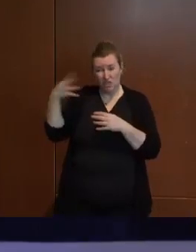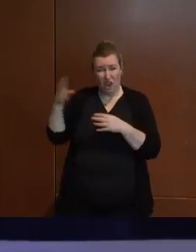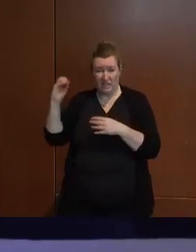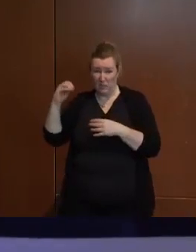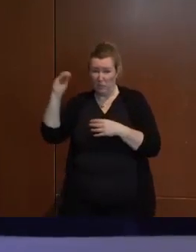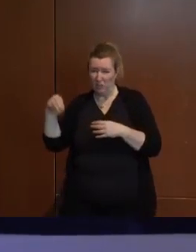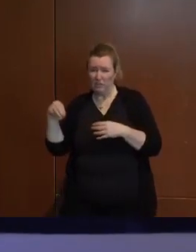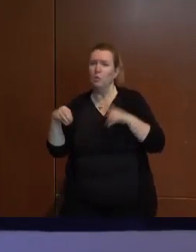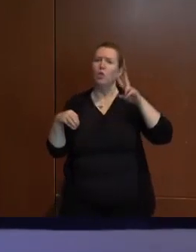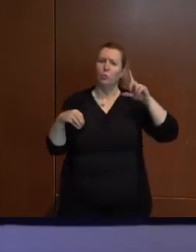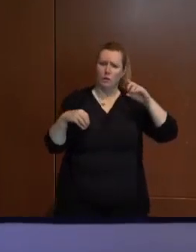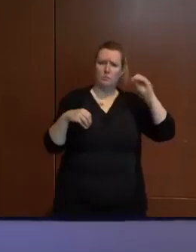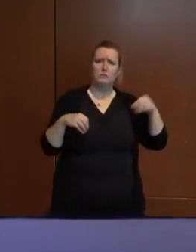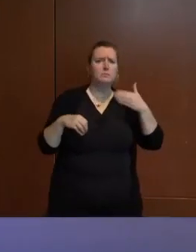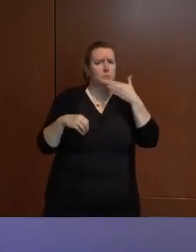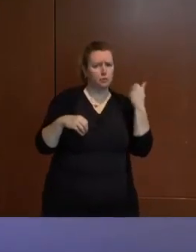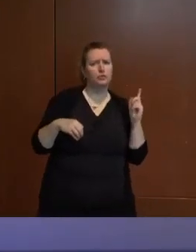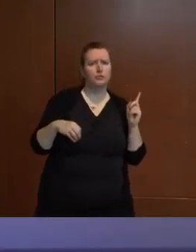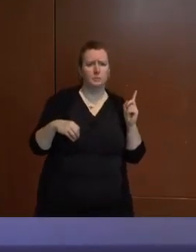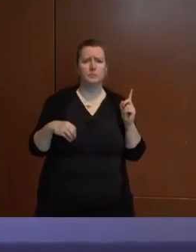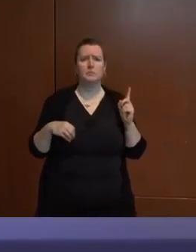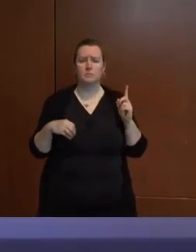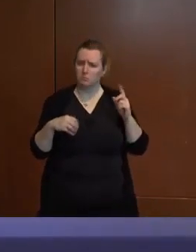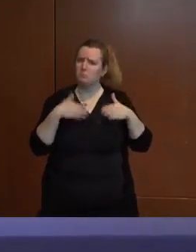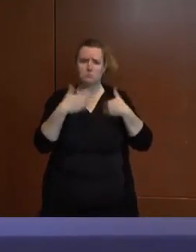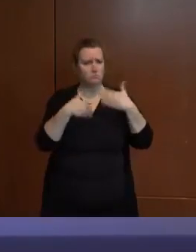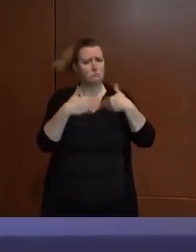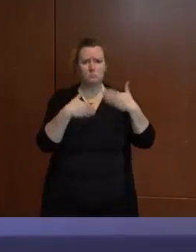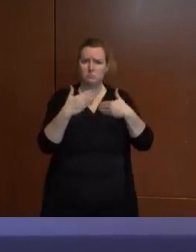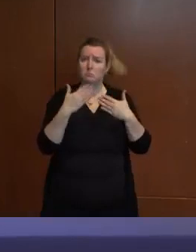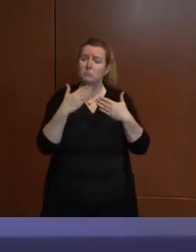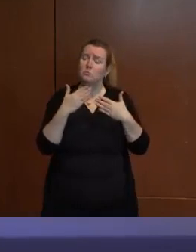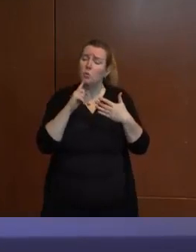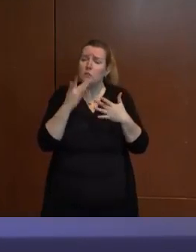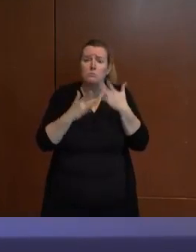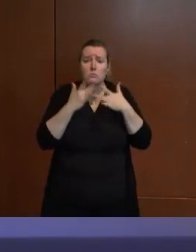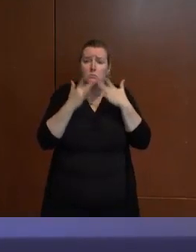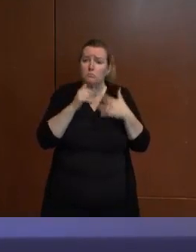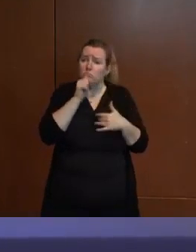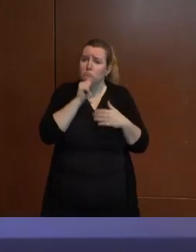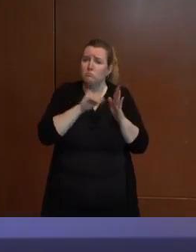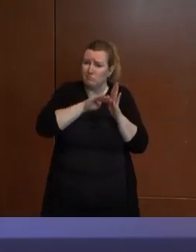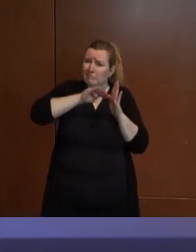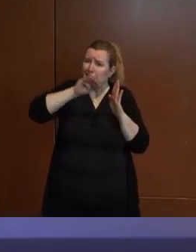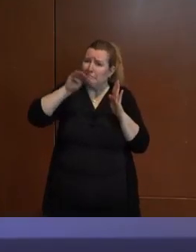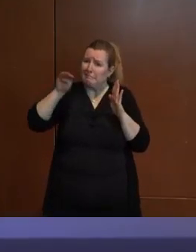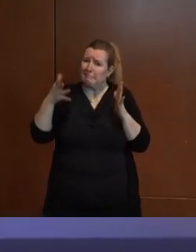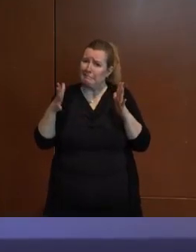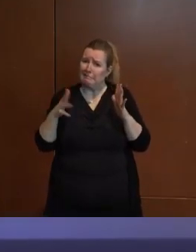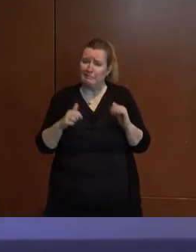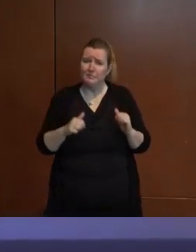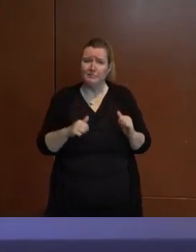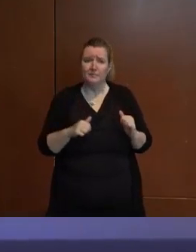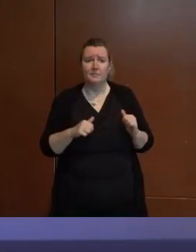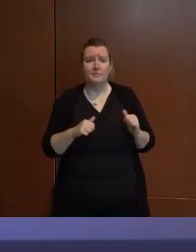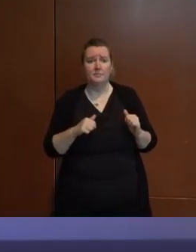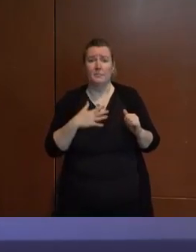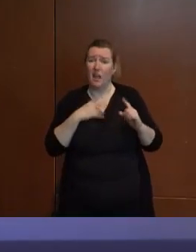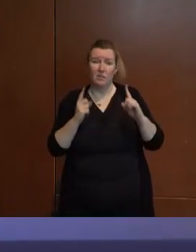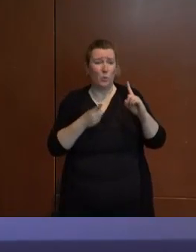build those capacities out is urgently needed. And for the rest of the 9 million of us, we got to get on top of that